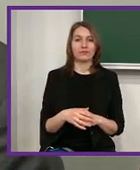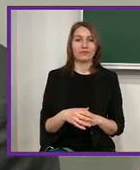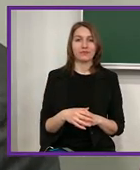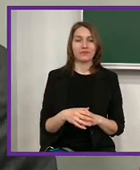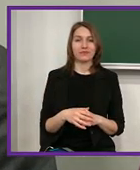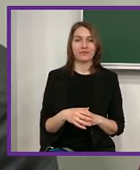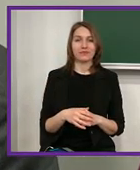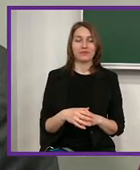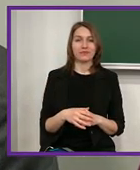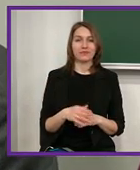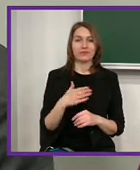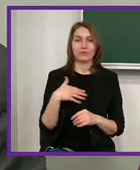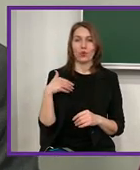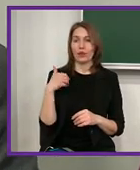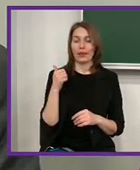good. Very good.